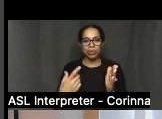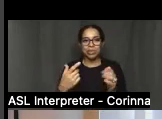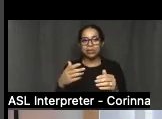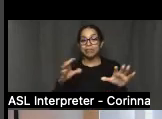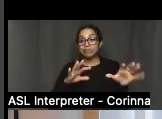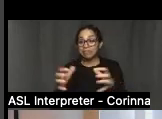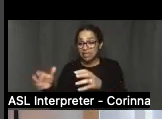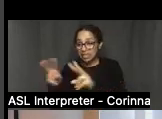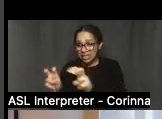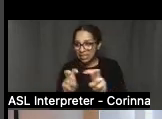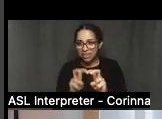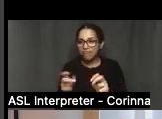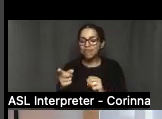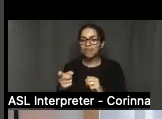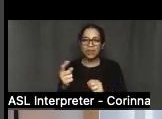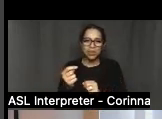reliable estimate.